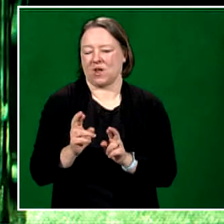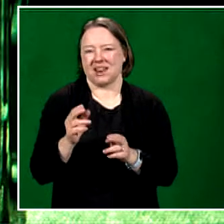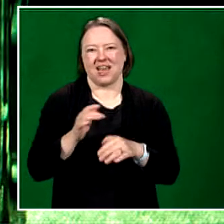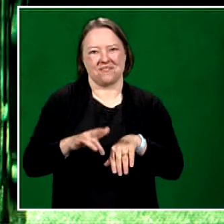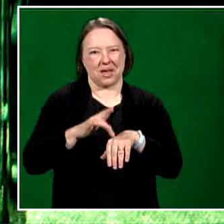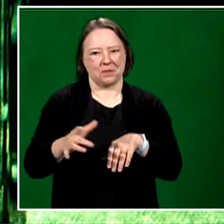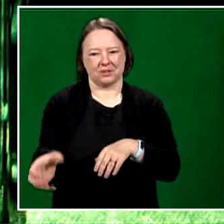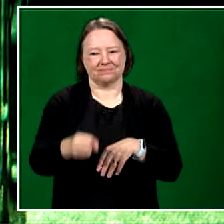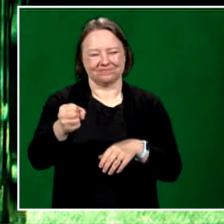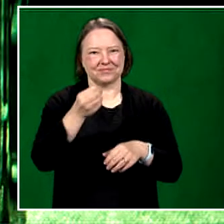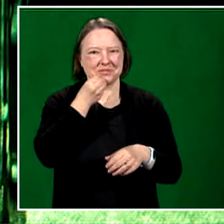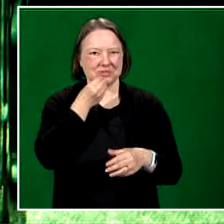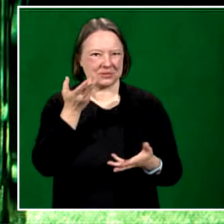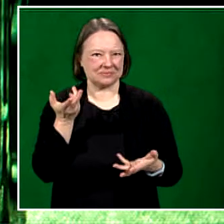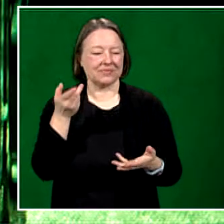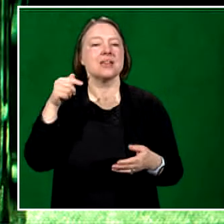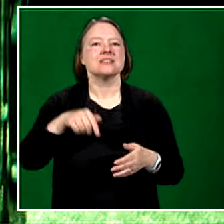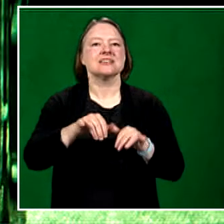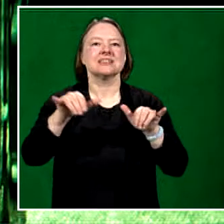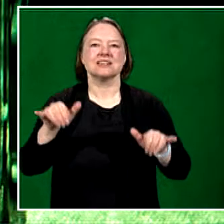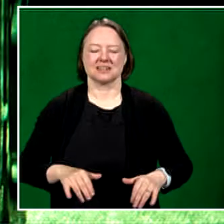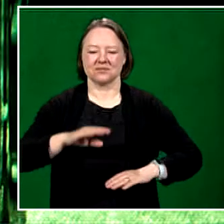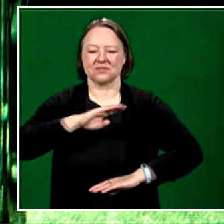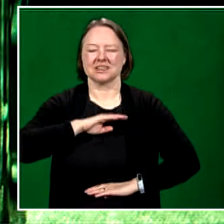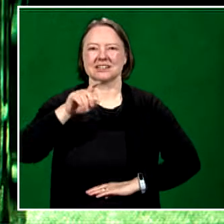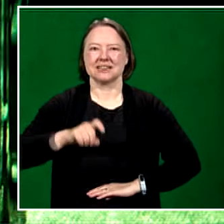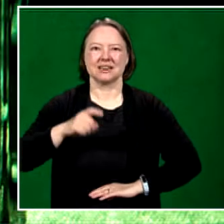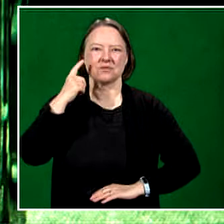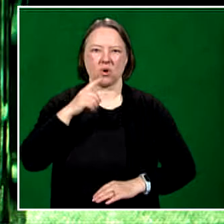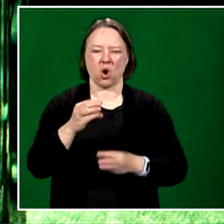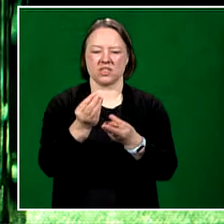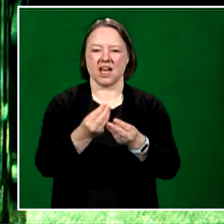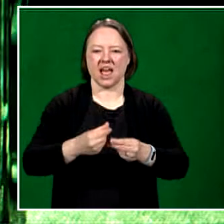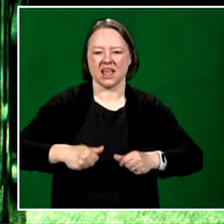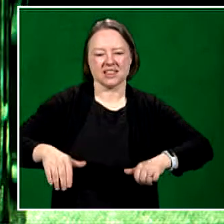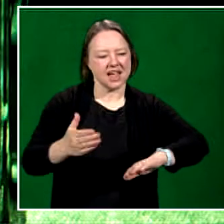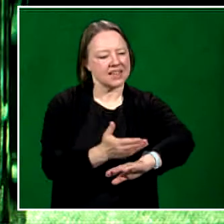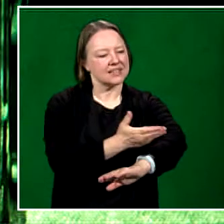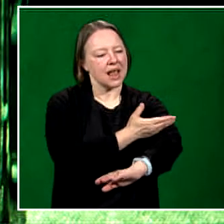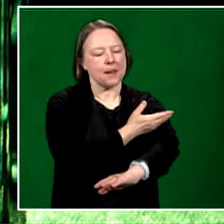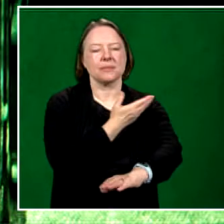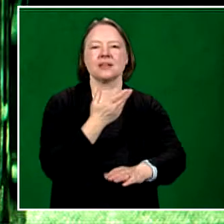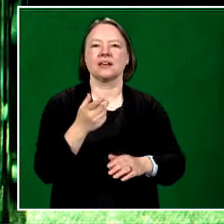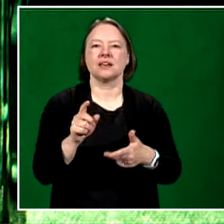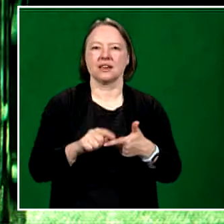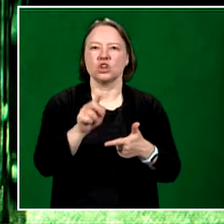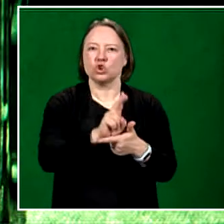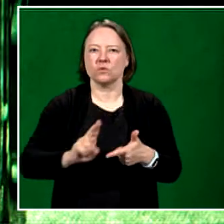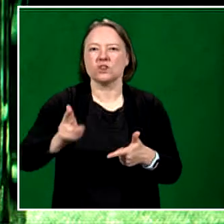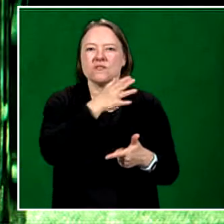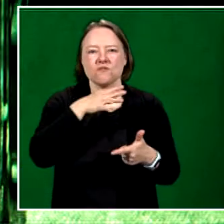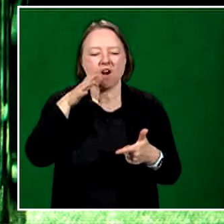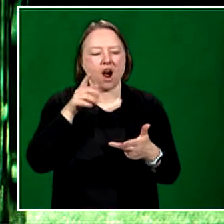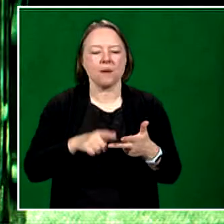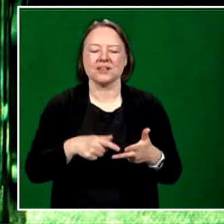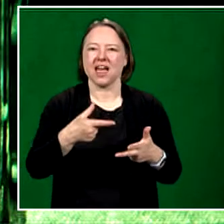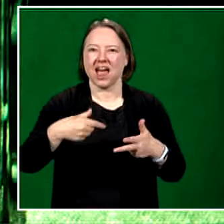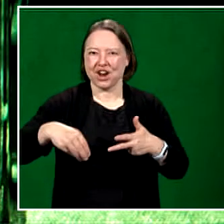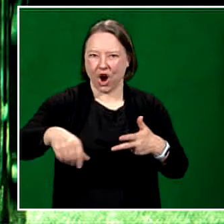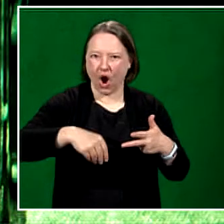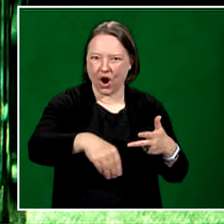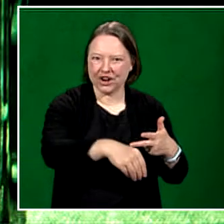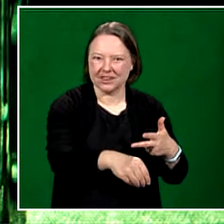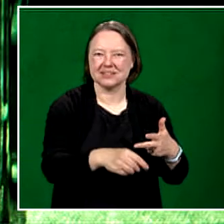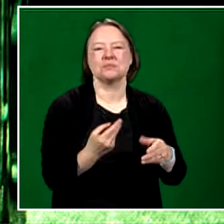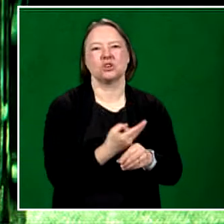meals. This system fills a need both in landscaping, university farms, and gardens by providing